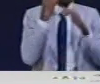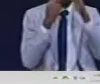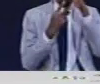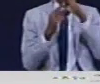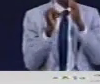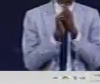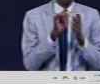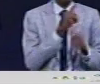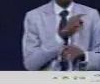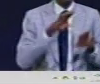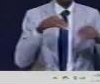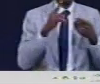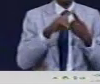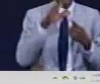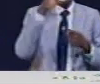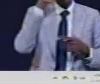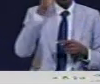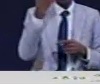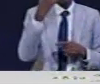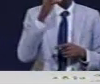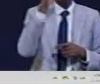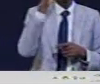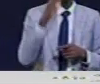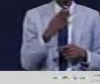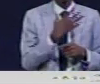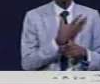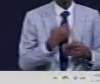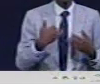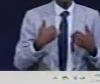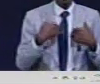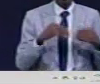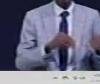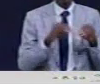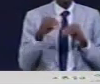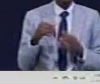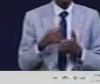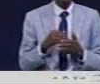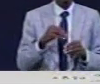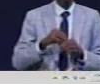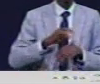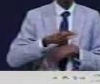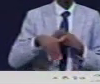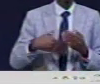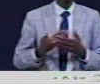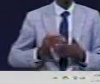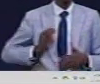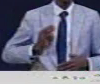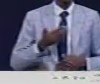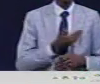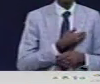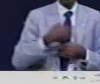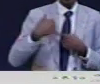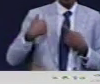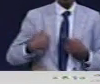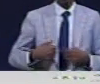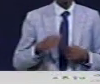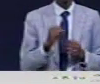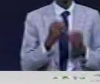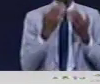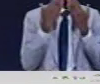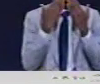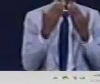hands. Let's thank God for the preparation. Let's thank God for the performance of this